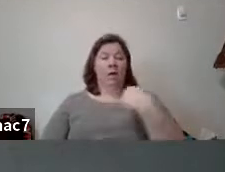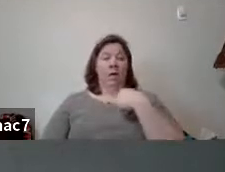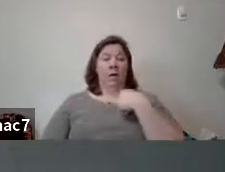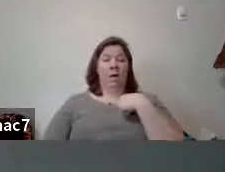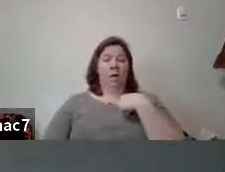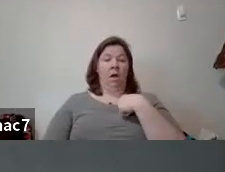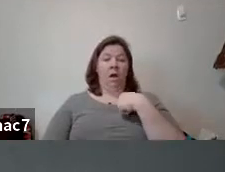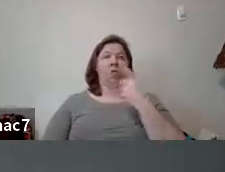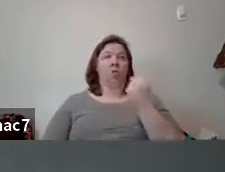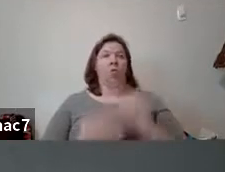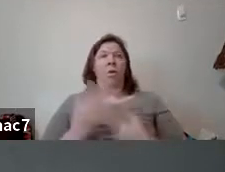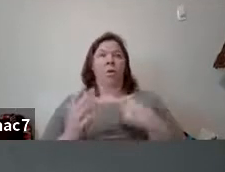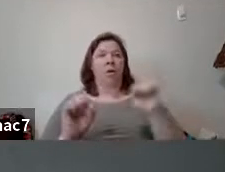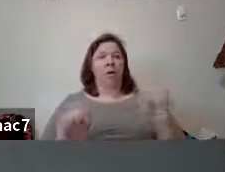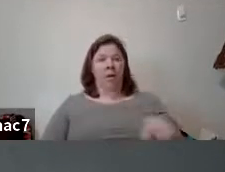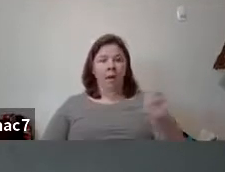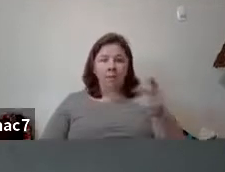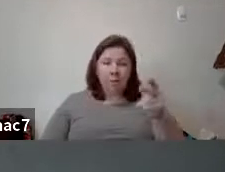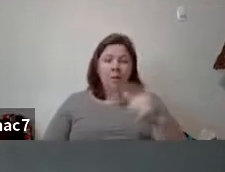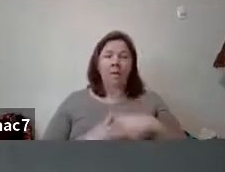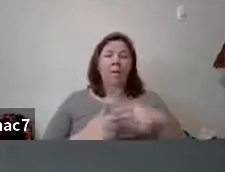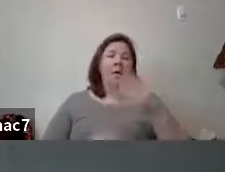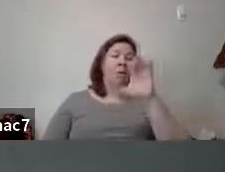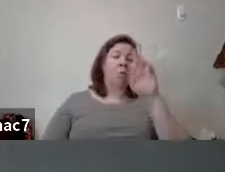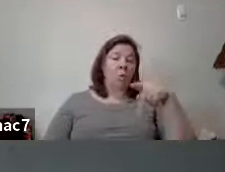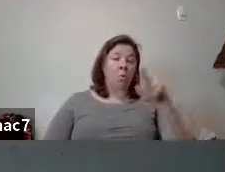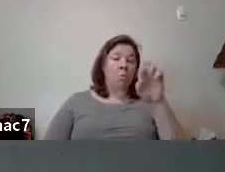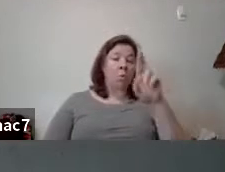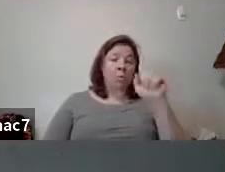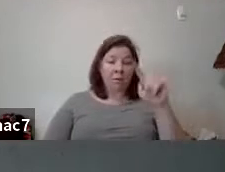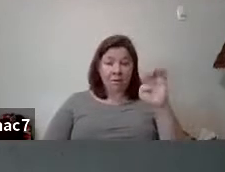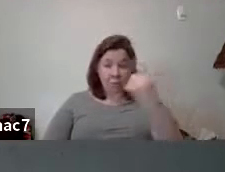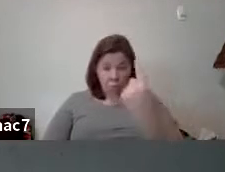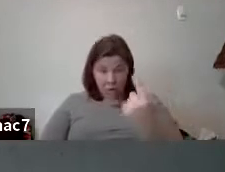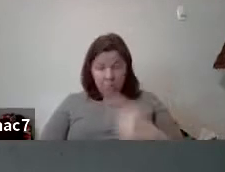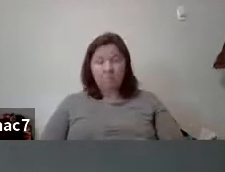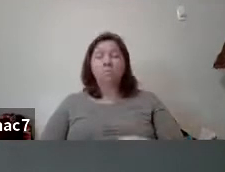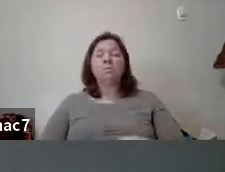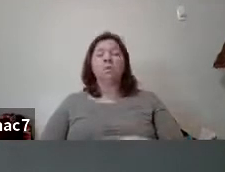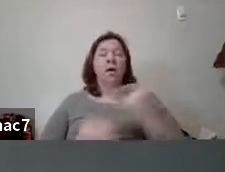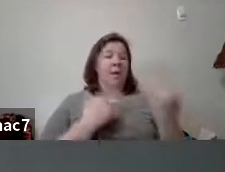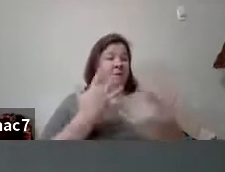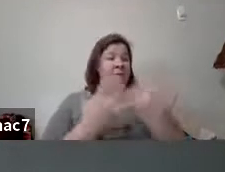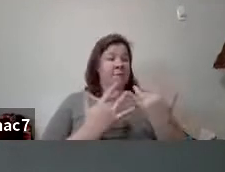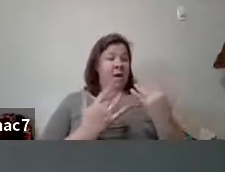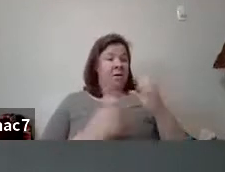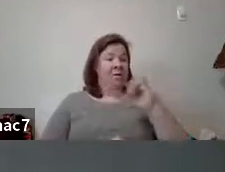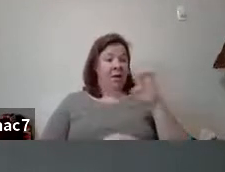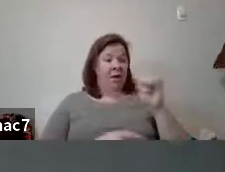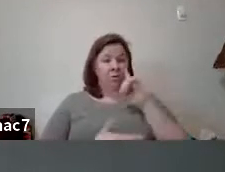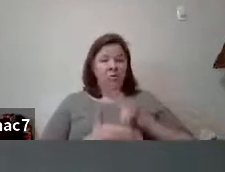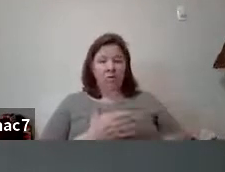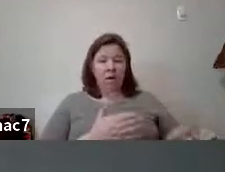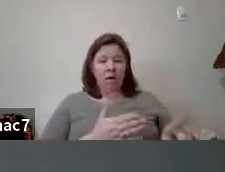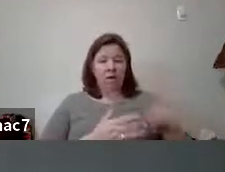when I can. And then obviously we got the corporate one as well. I think that's moved to the fireside chat now, because that webinar just goes